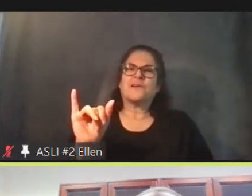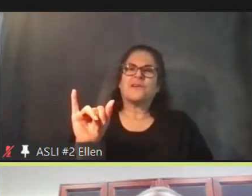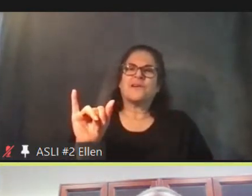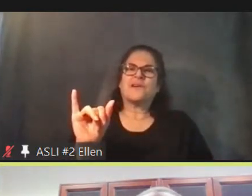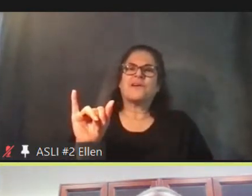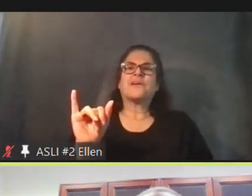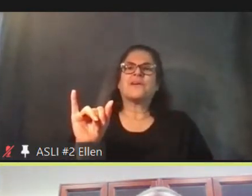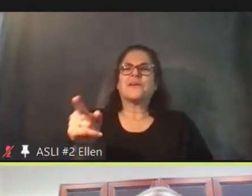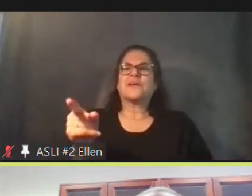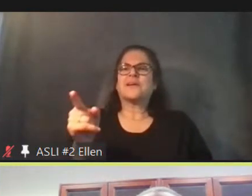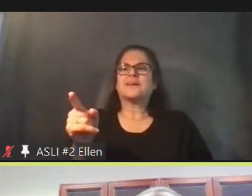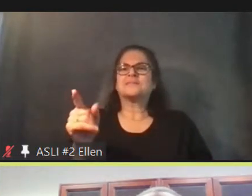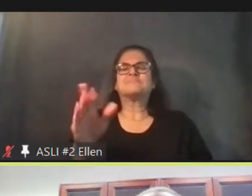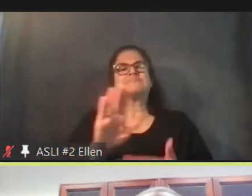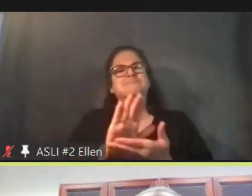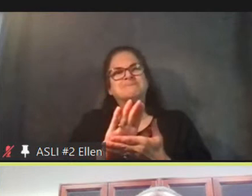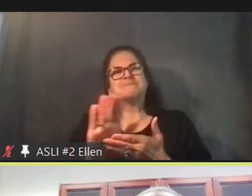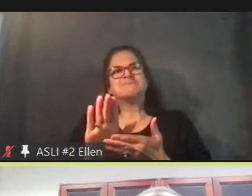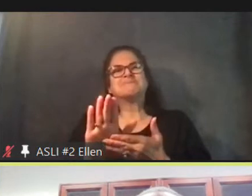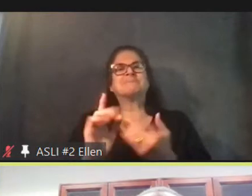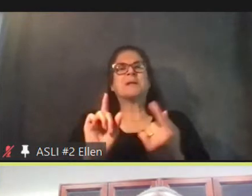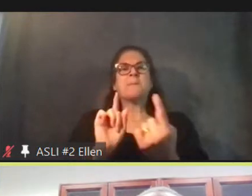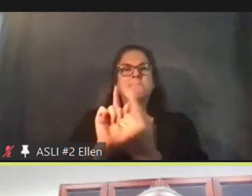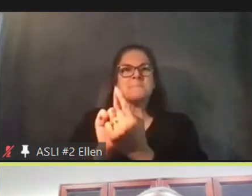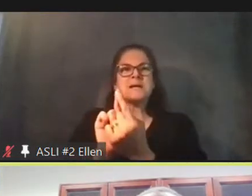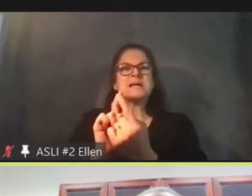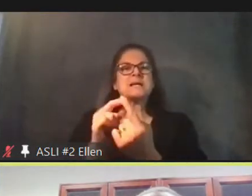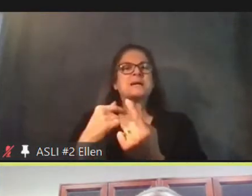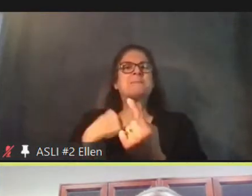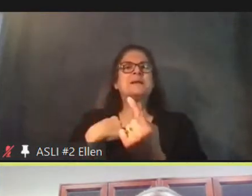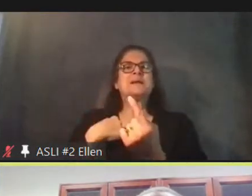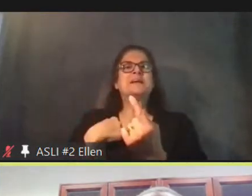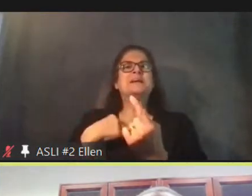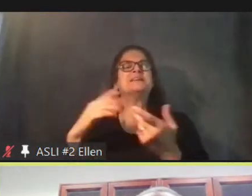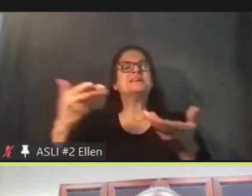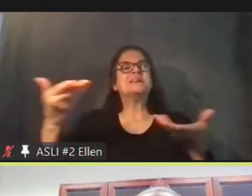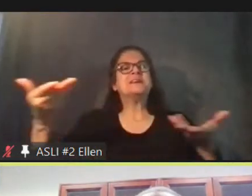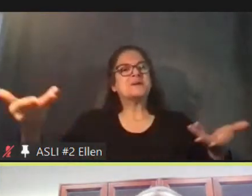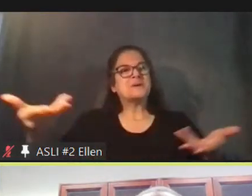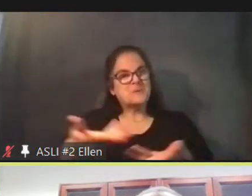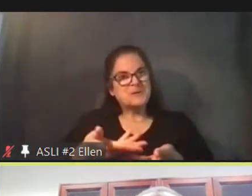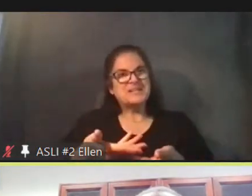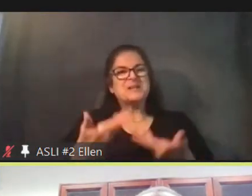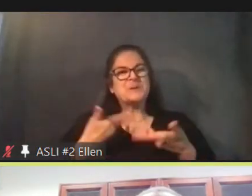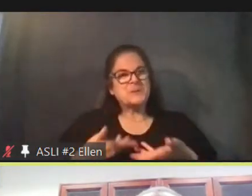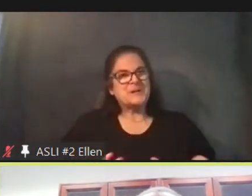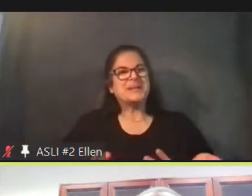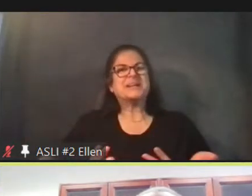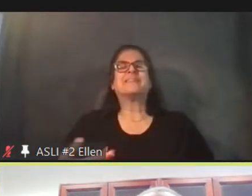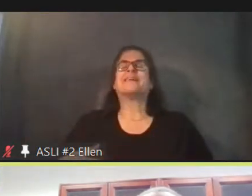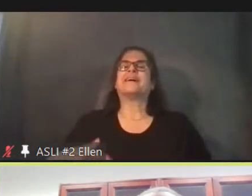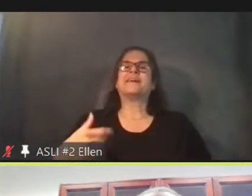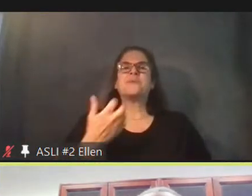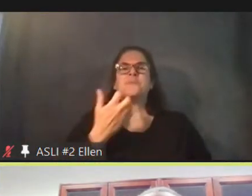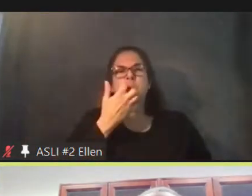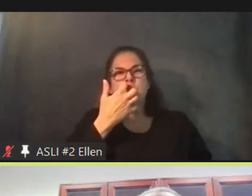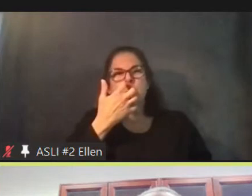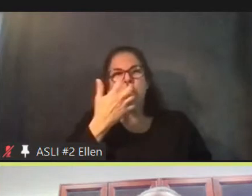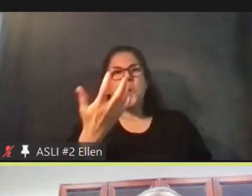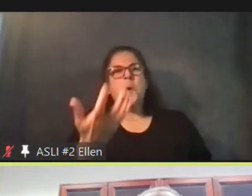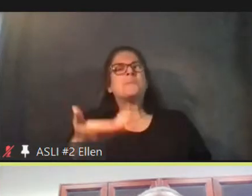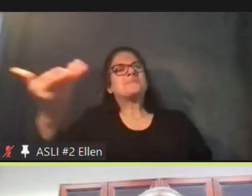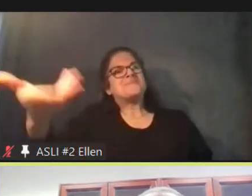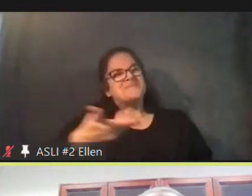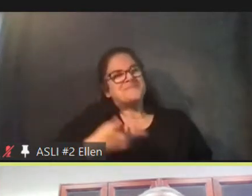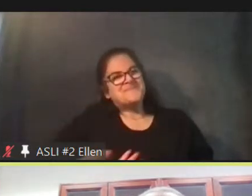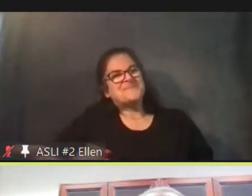enough to meet and greet me there, and along with his team, and extend warm hospitality. It's a great experience.